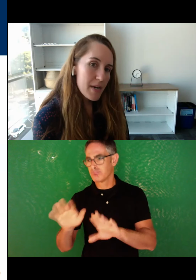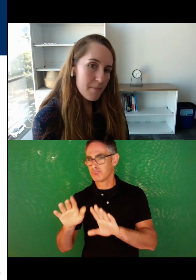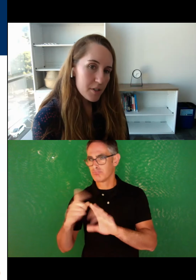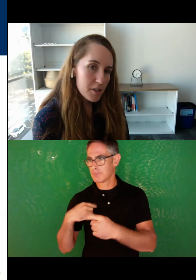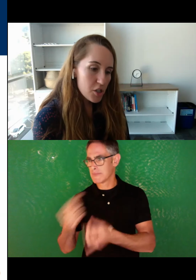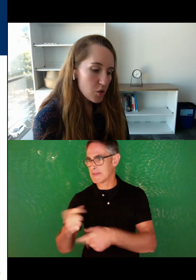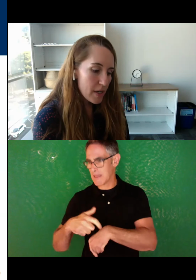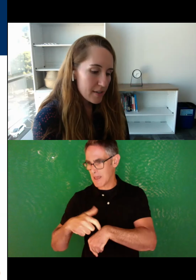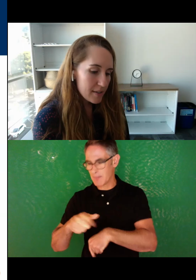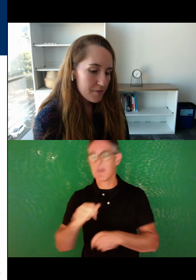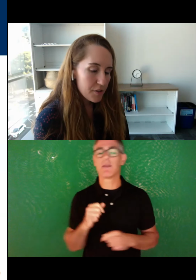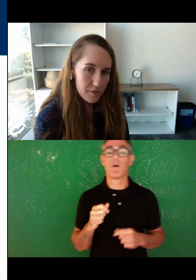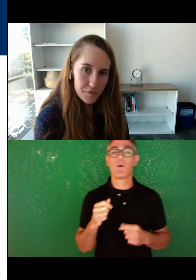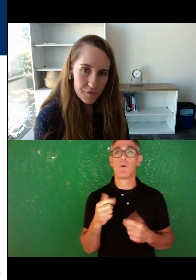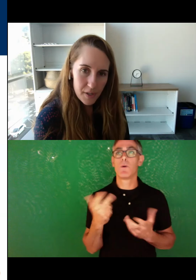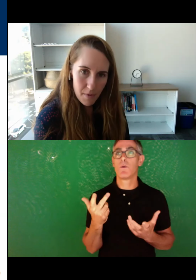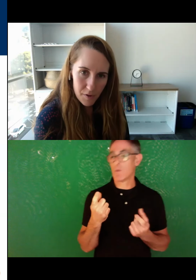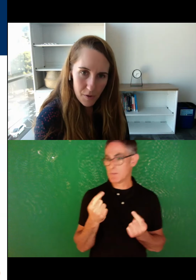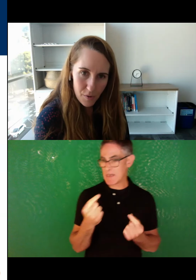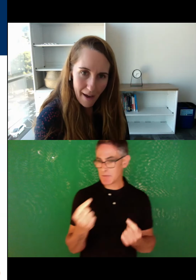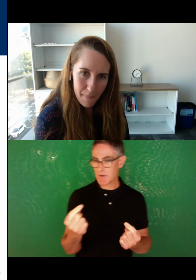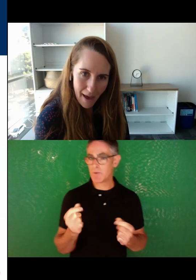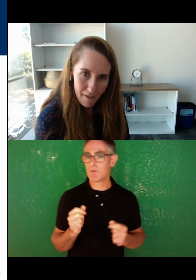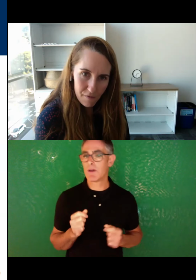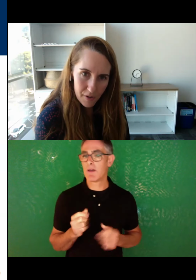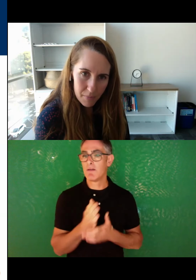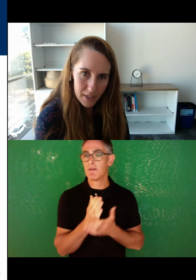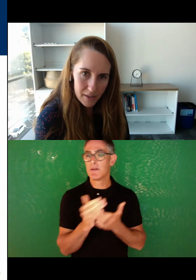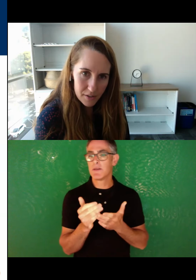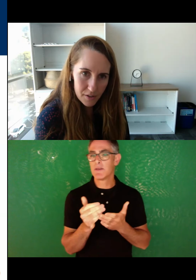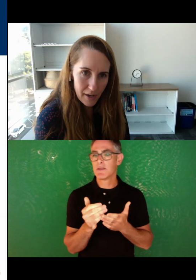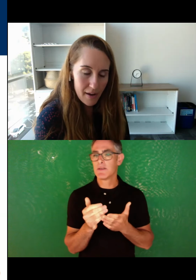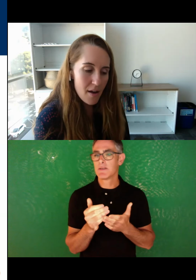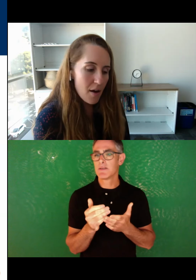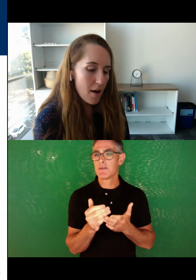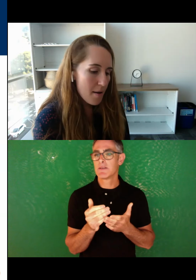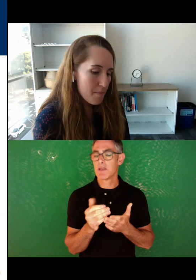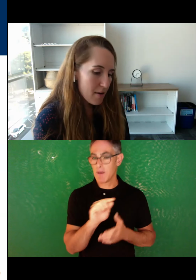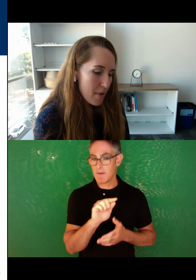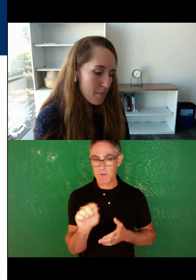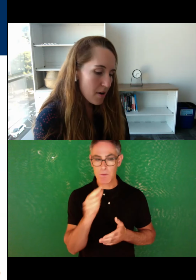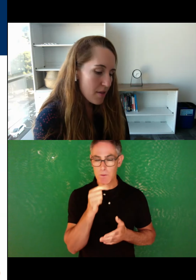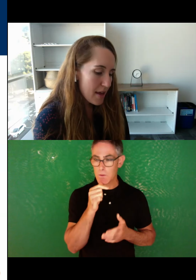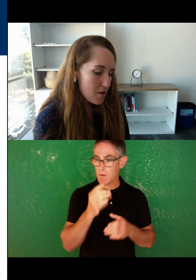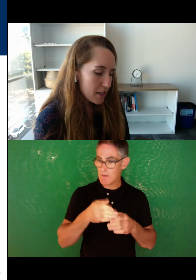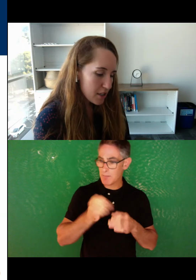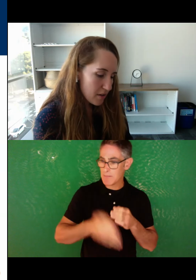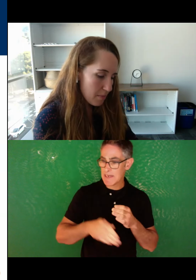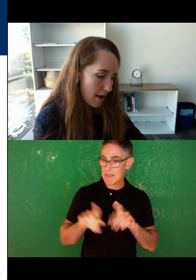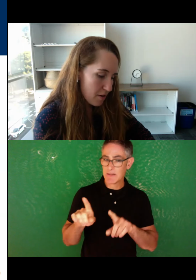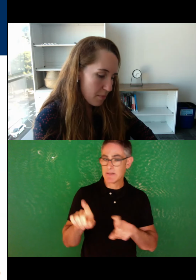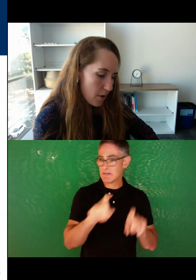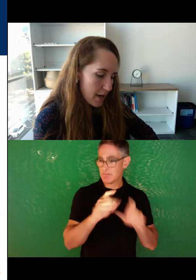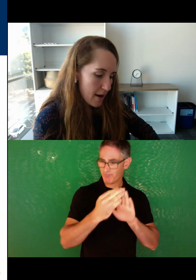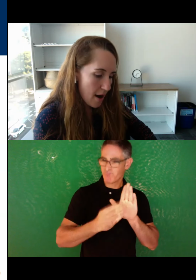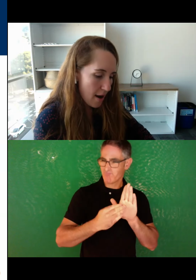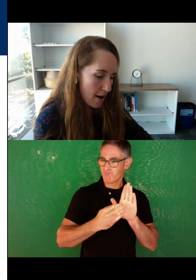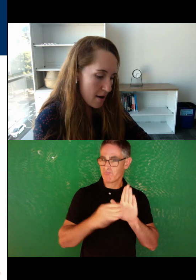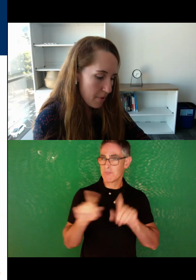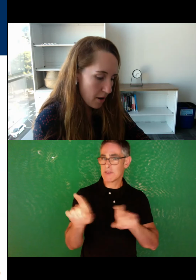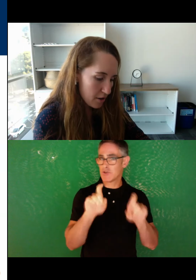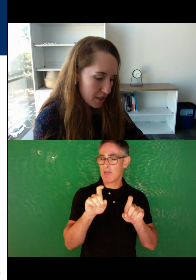we've been able to do is, for some of you who may have completed the survey, might remember that you actually have